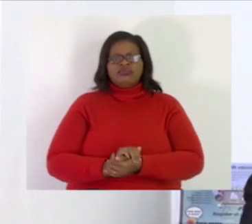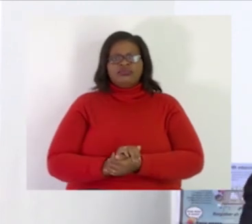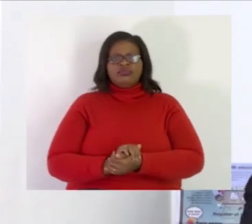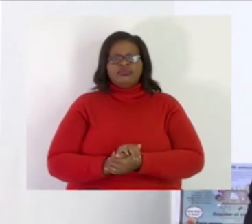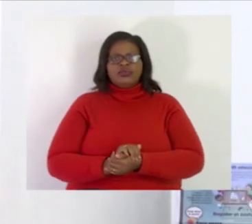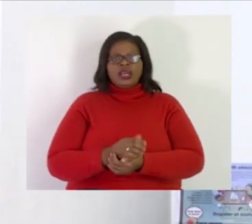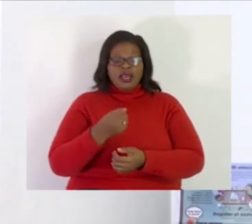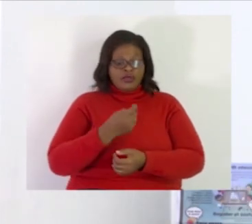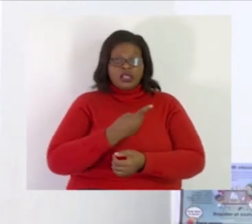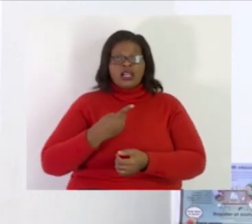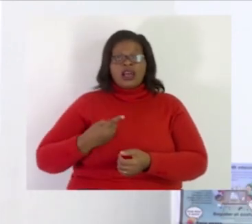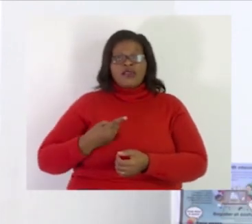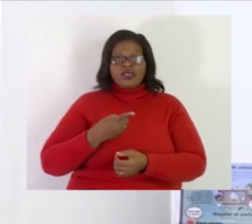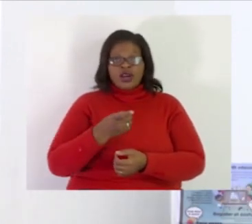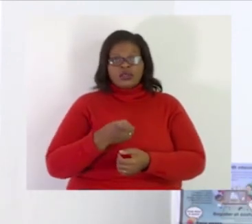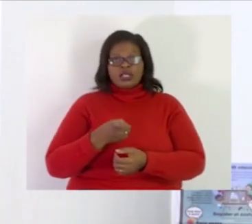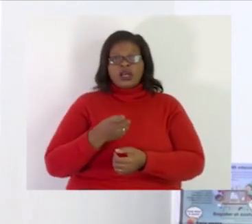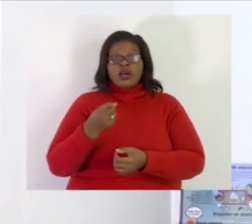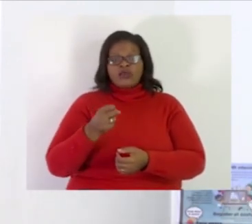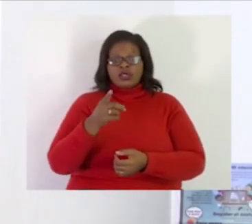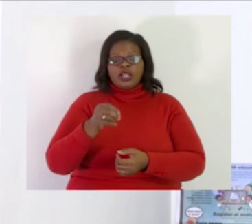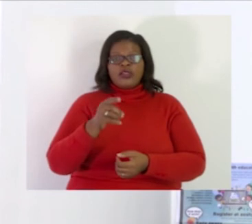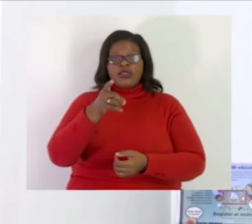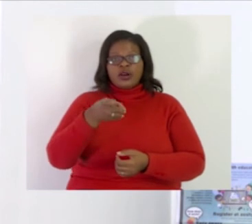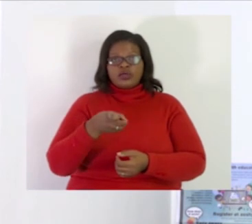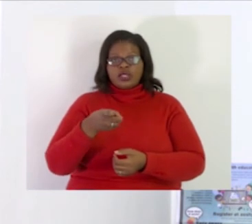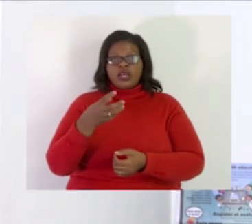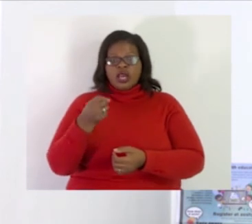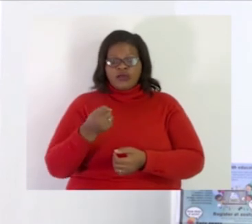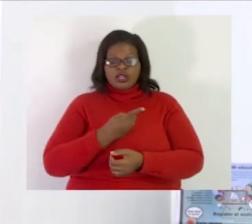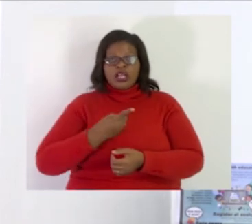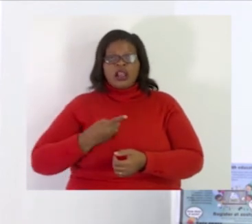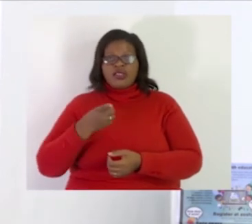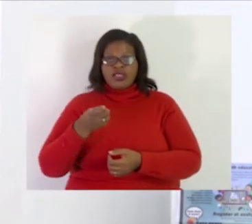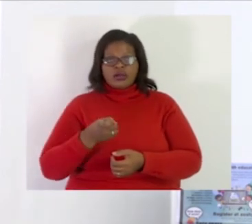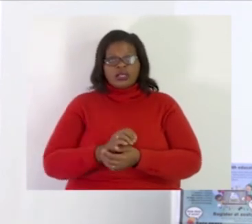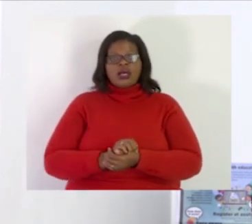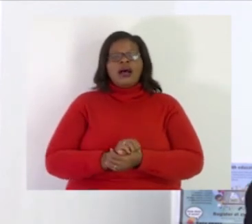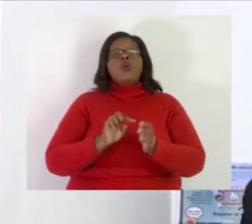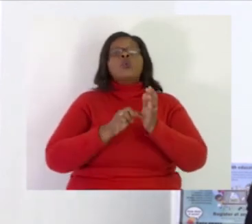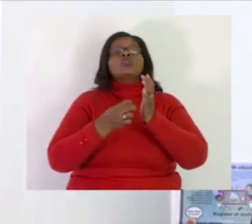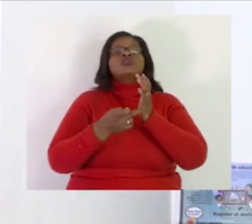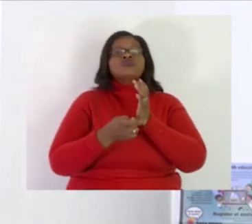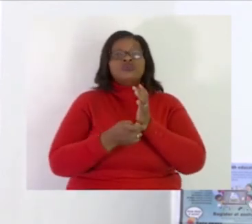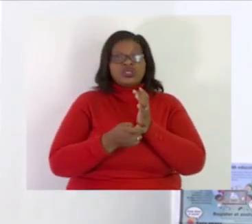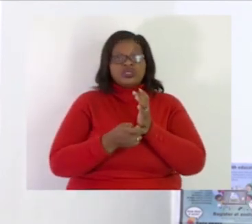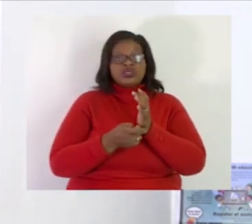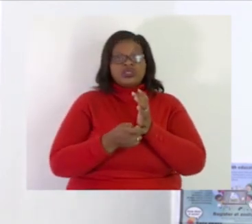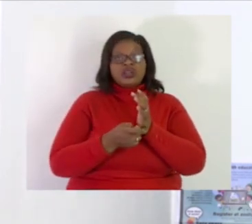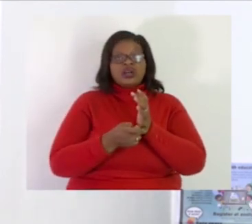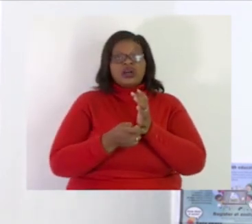having 11,000, I have 10,000, I have 11,000. So in that manner, I already know